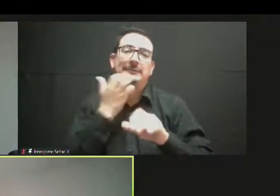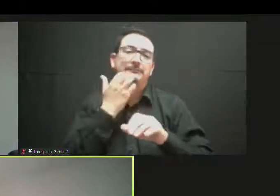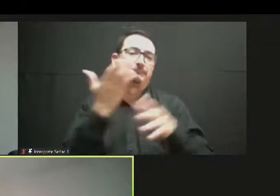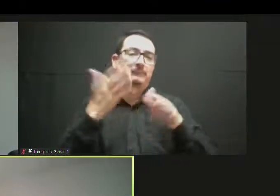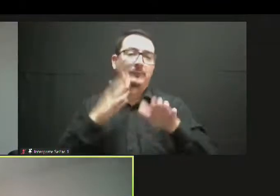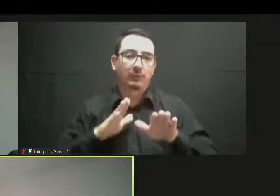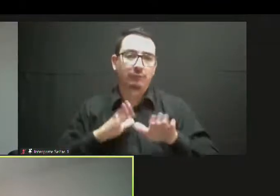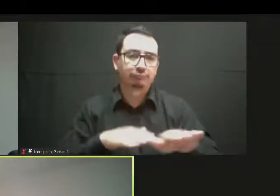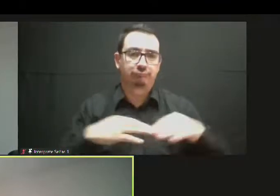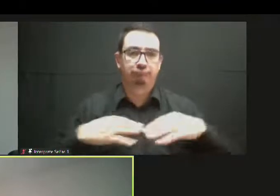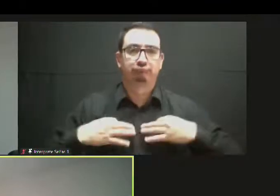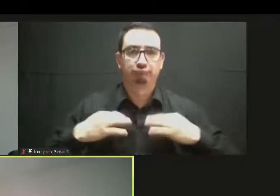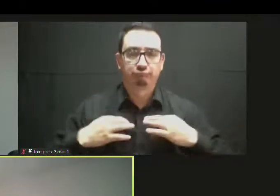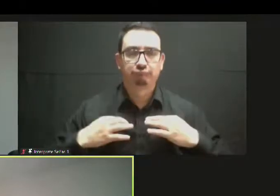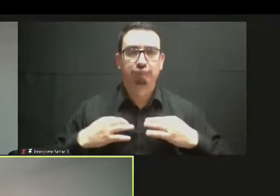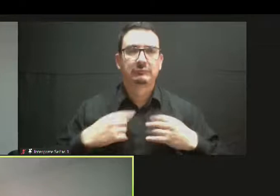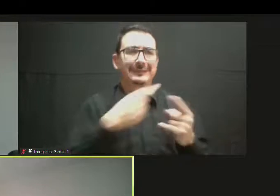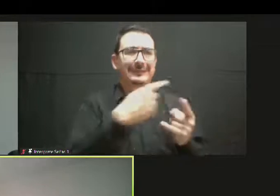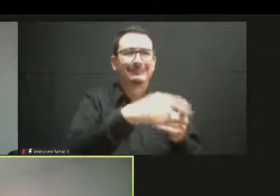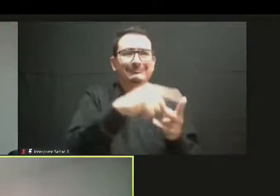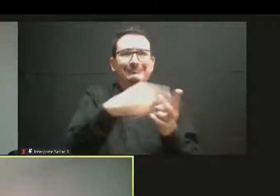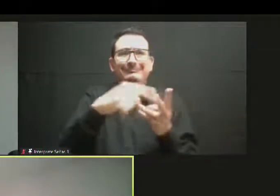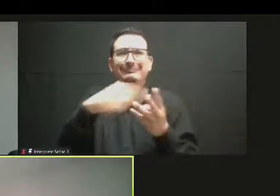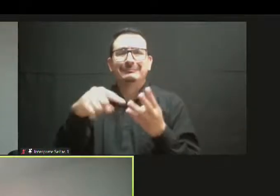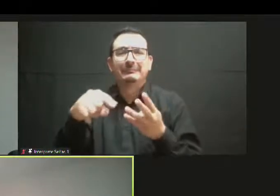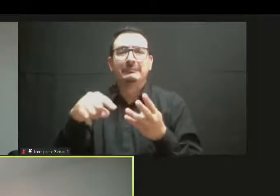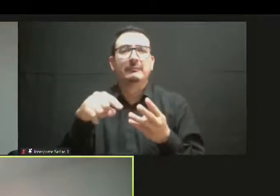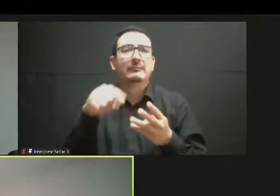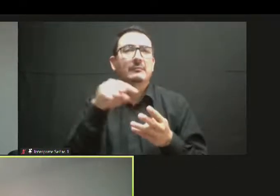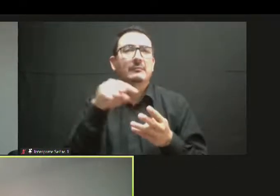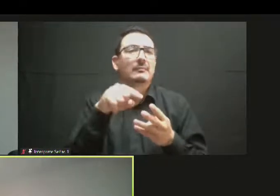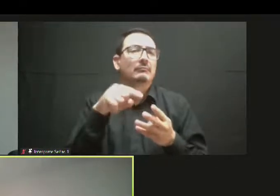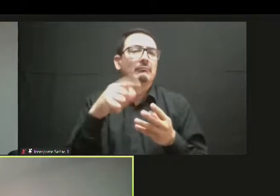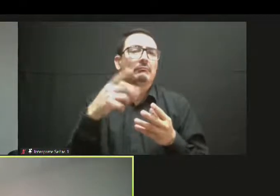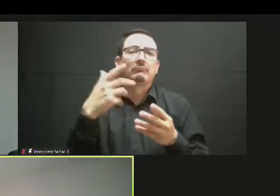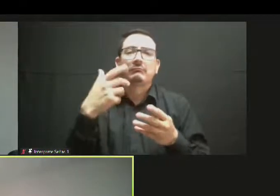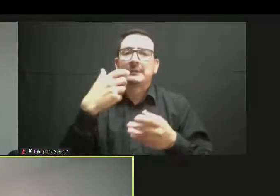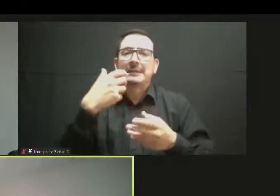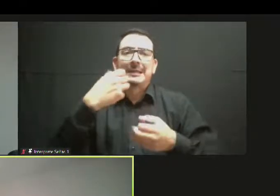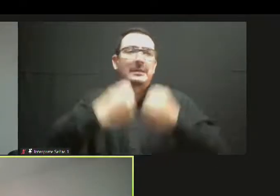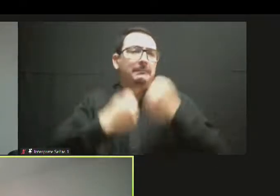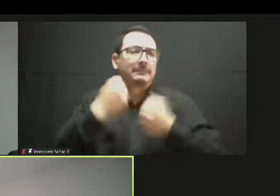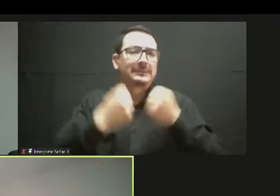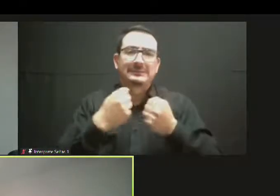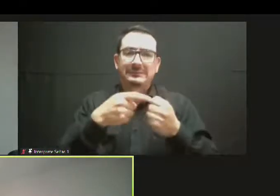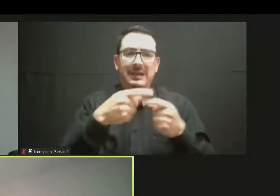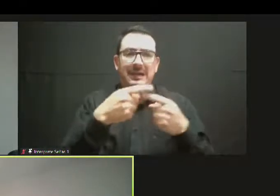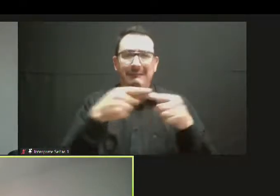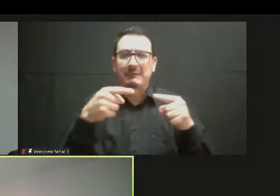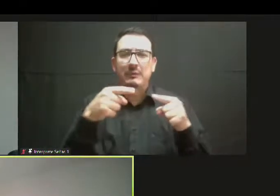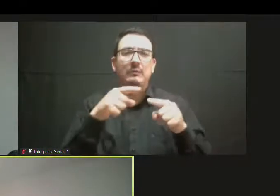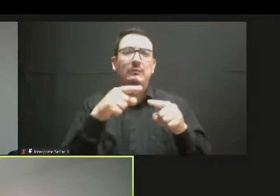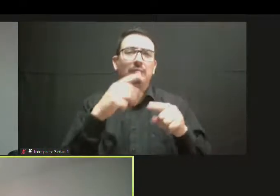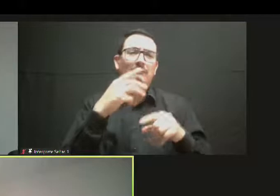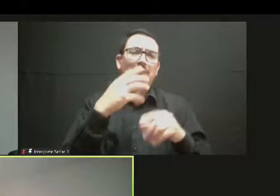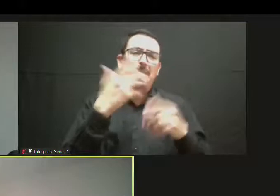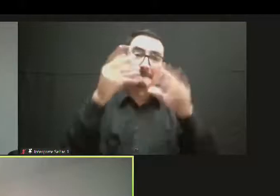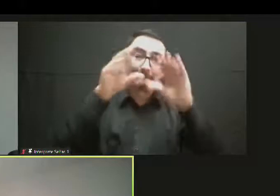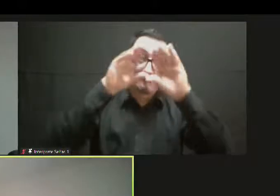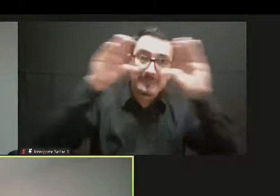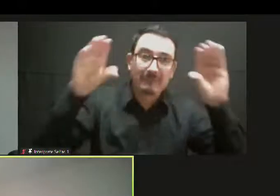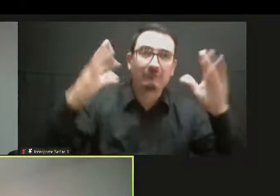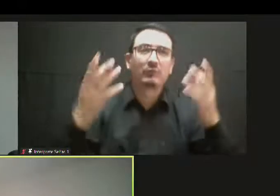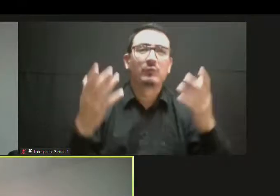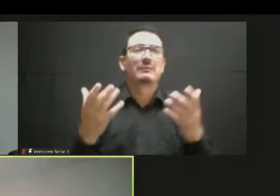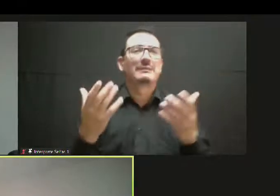using their existing platforms or existing locations to now start doing a little bit more of engineering